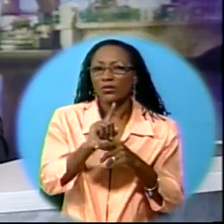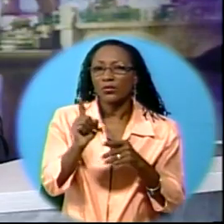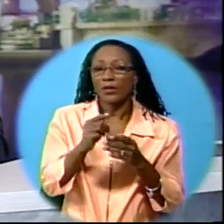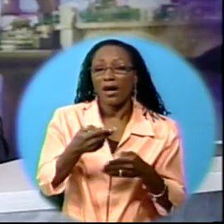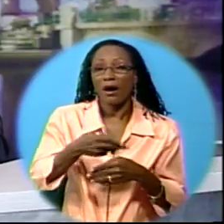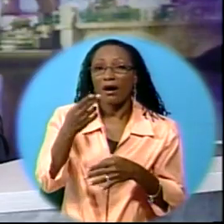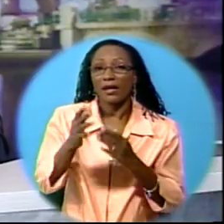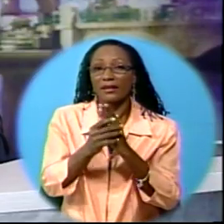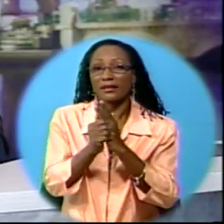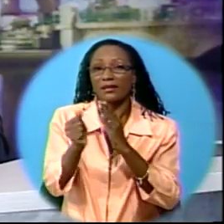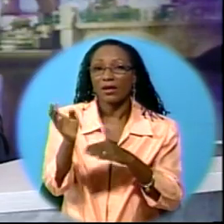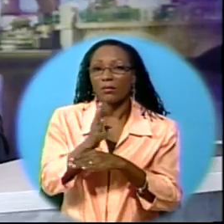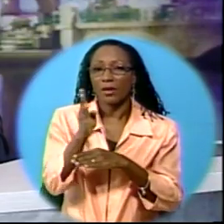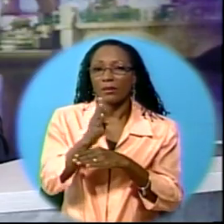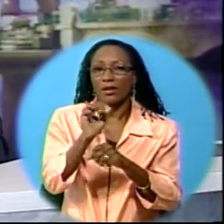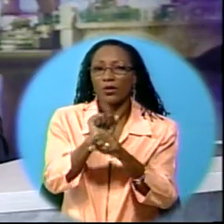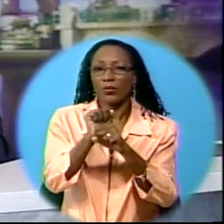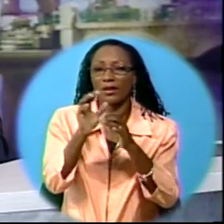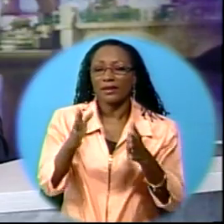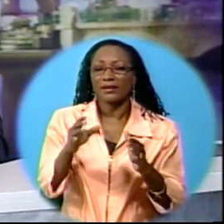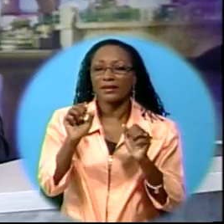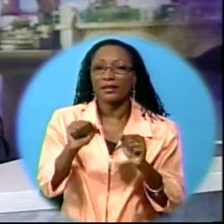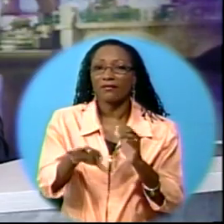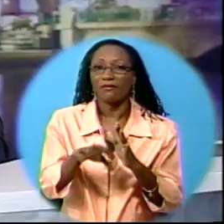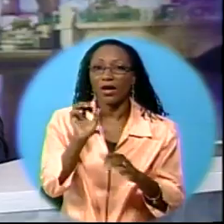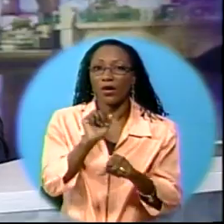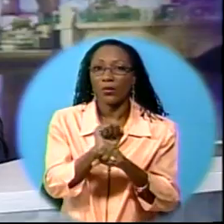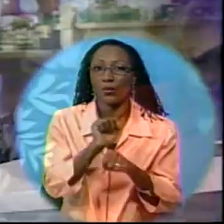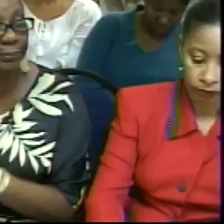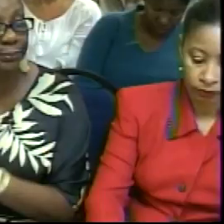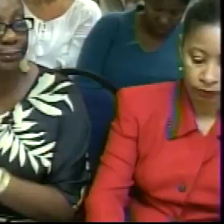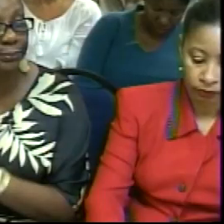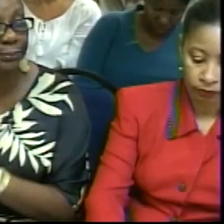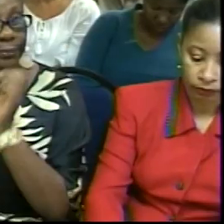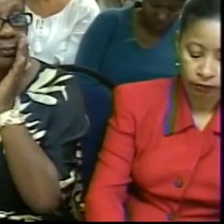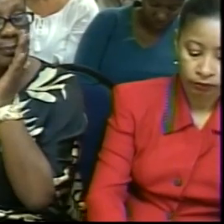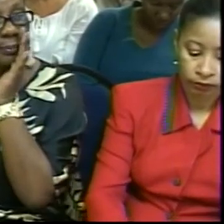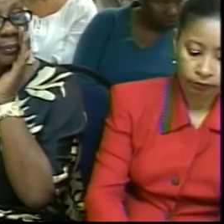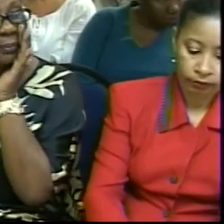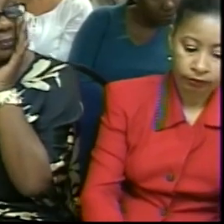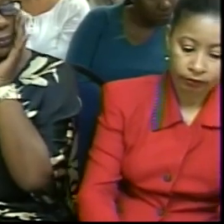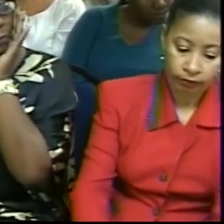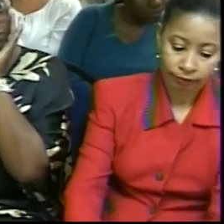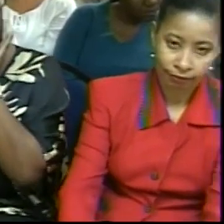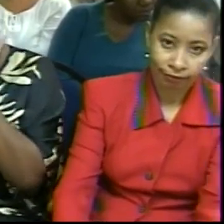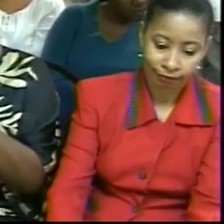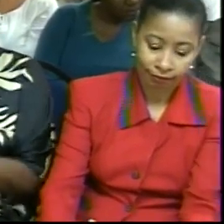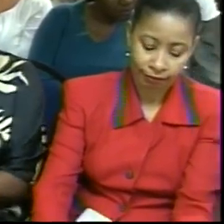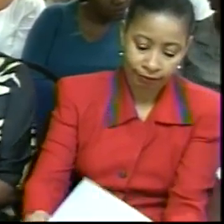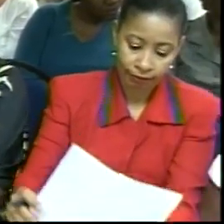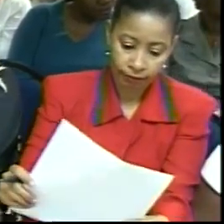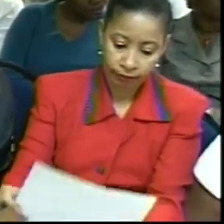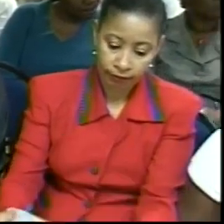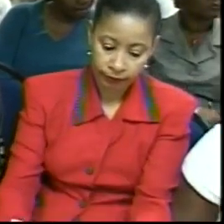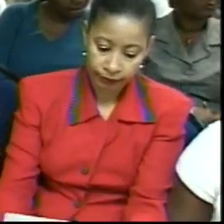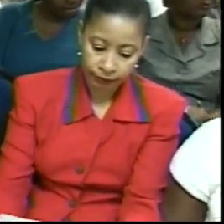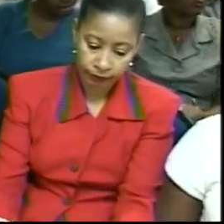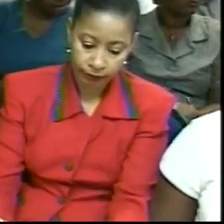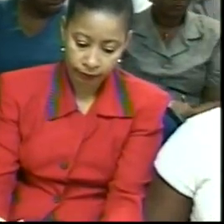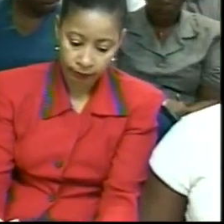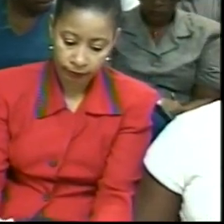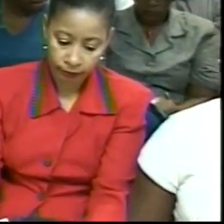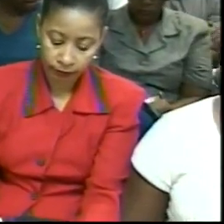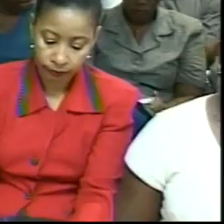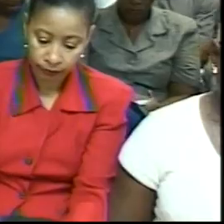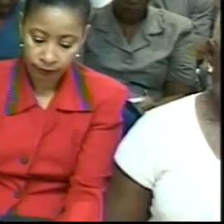Barbadian workers can find employment. News of this from Executive Director Lisa Cummins speaking at a competency-based training